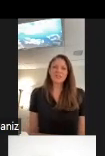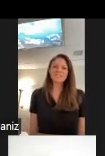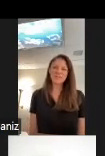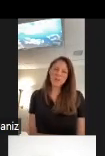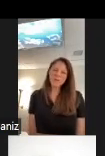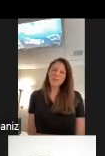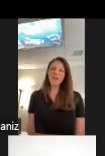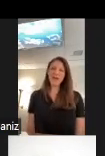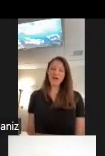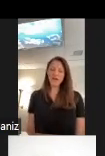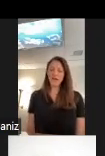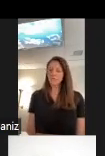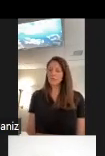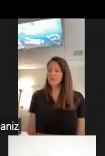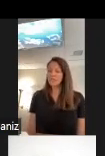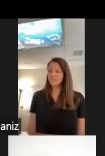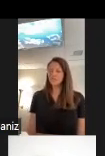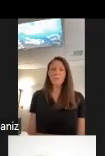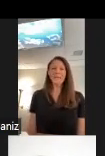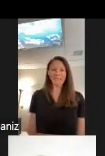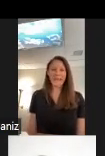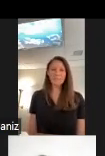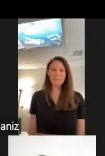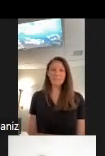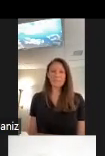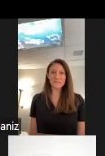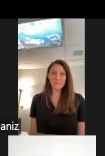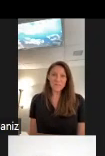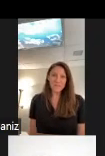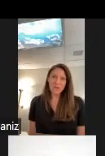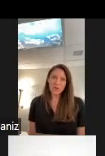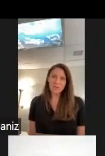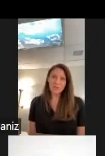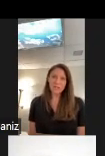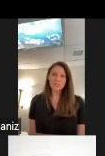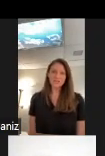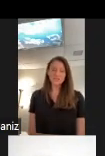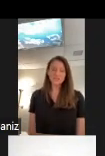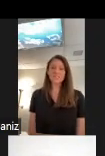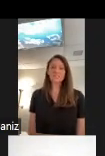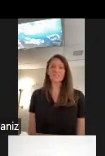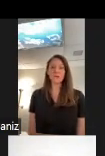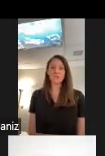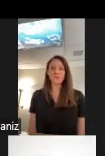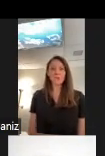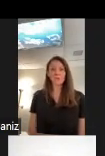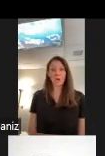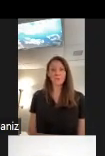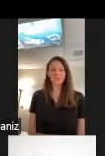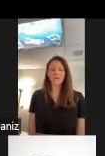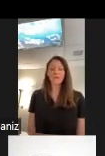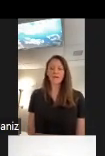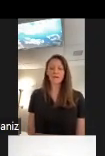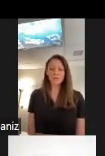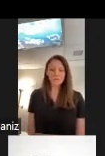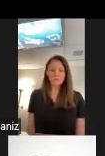So typical like swimming laps, if it's something that they already know how to do and they're just doing a